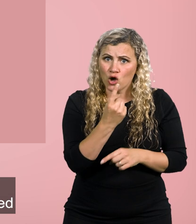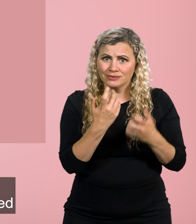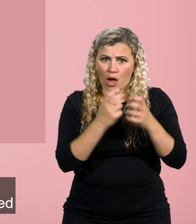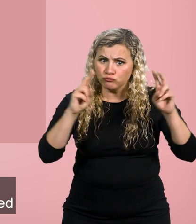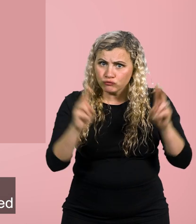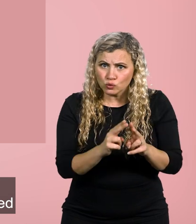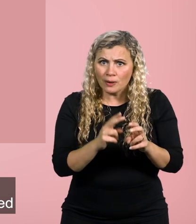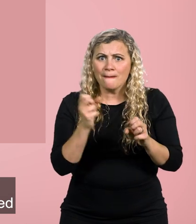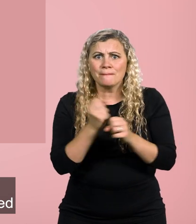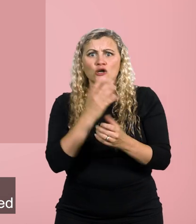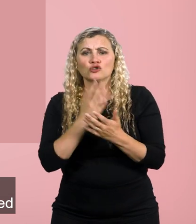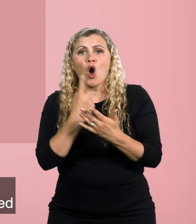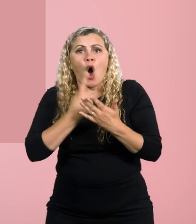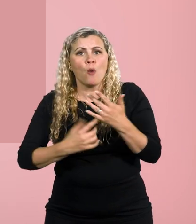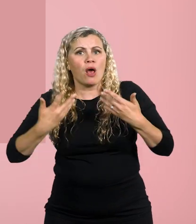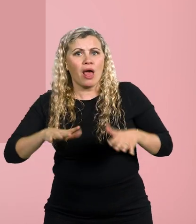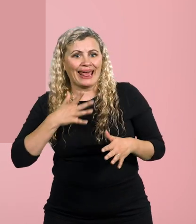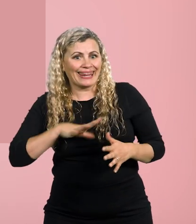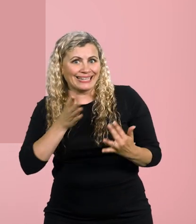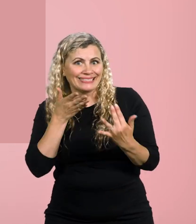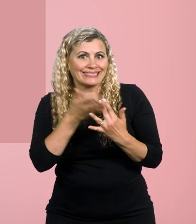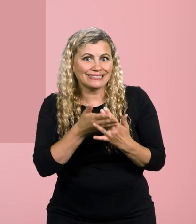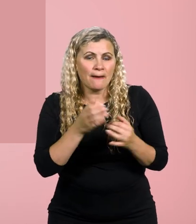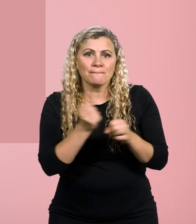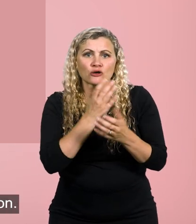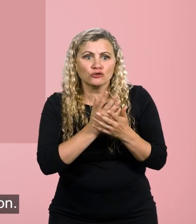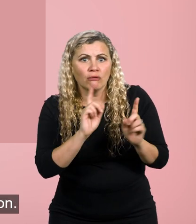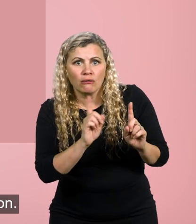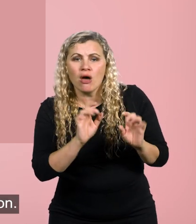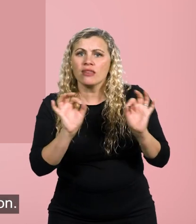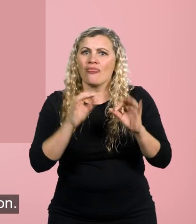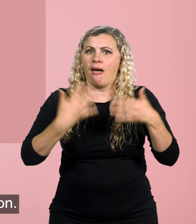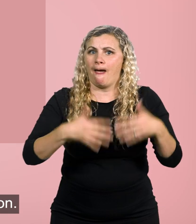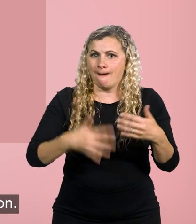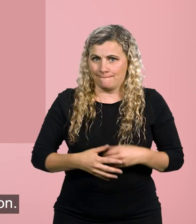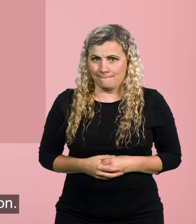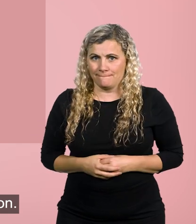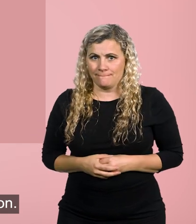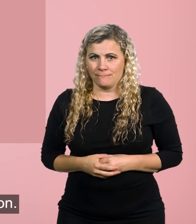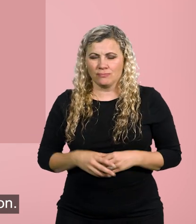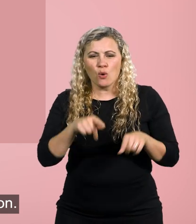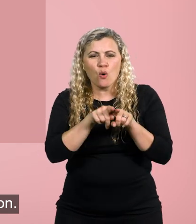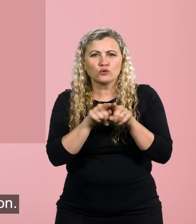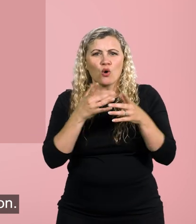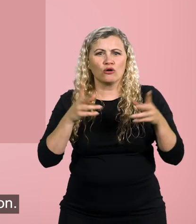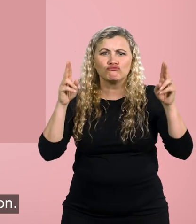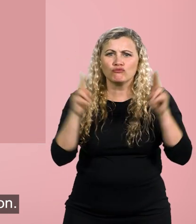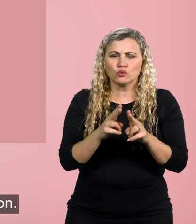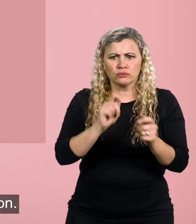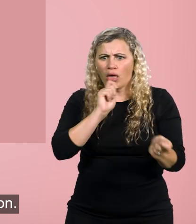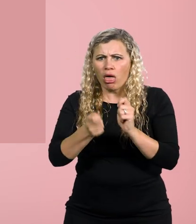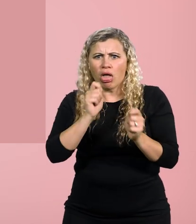and then doing only what is needed and causing no harm this is also about reducing